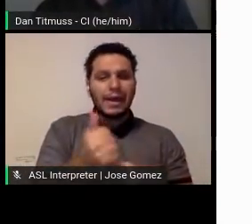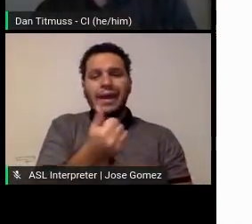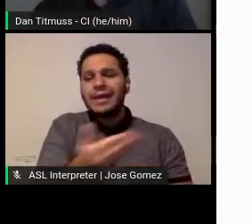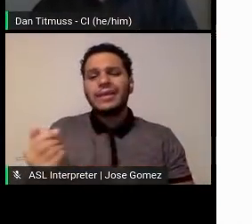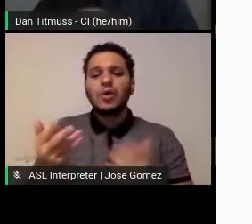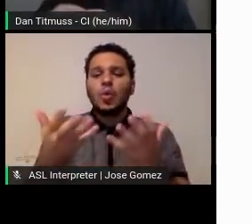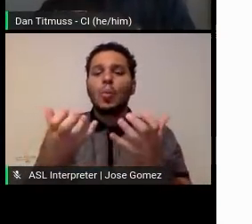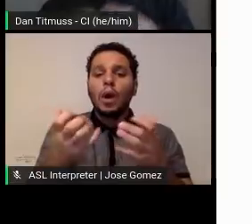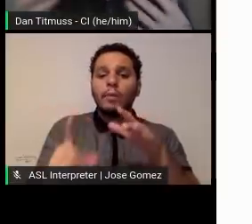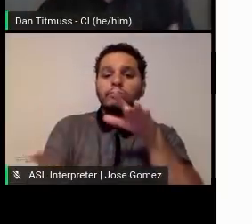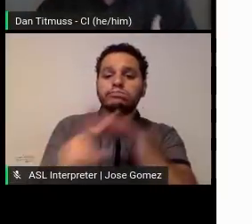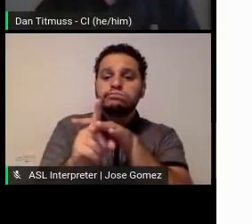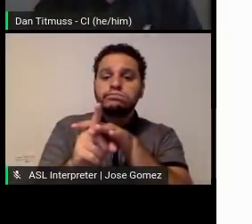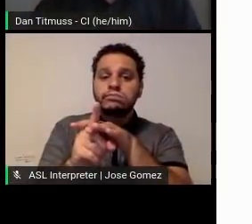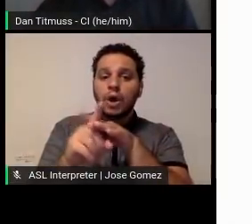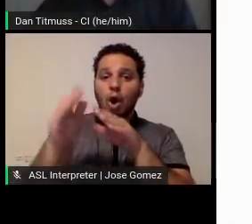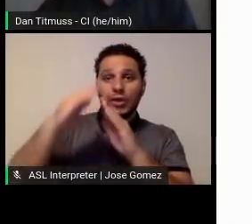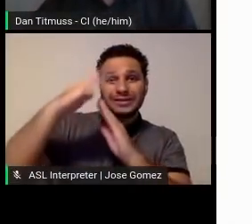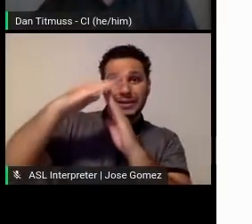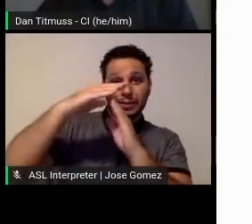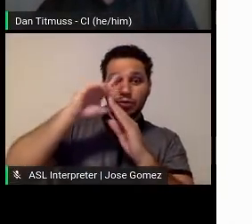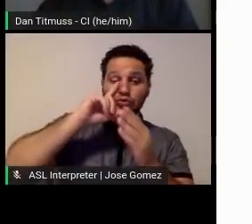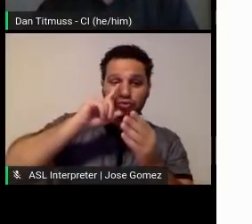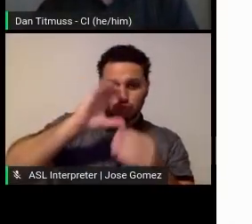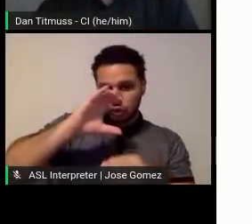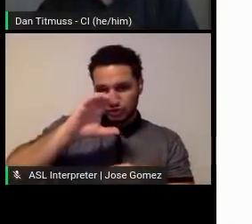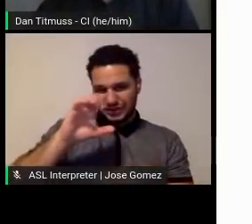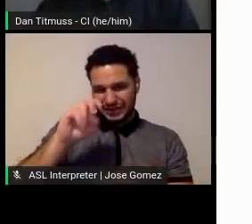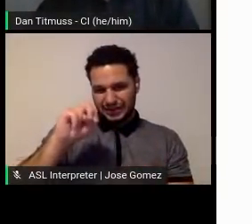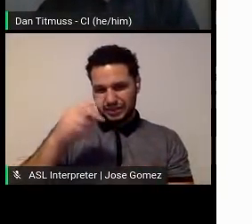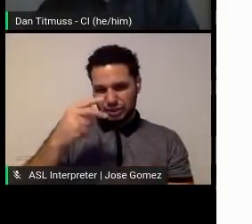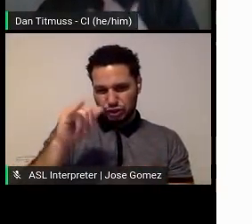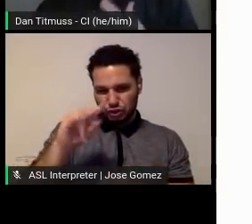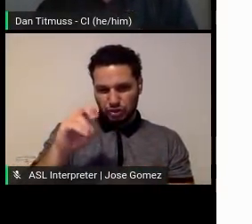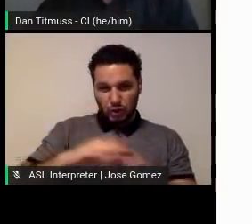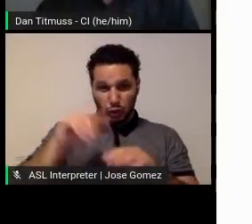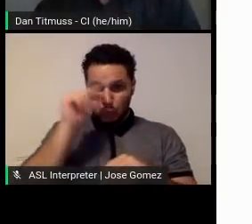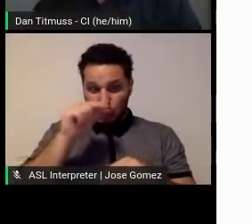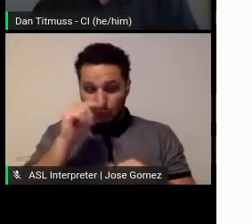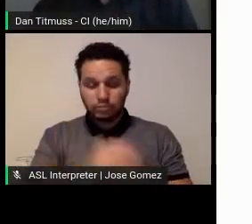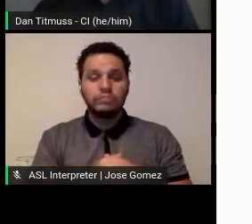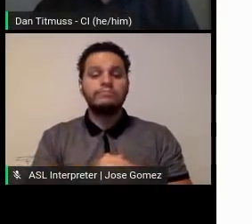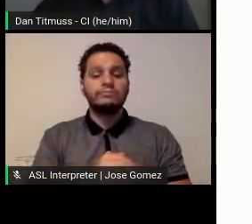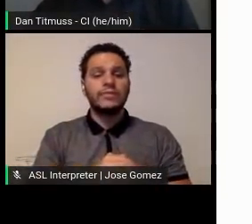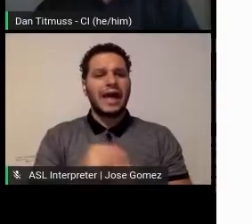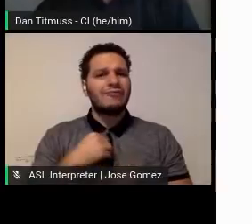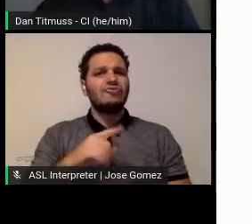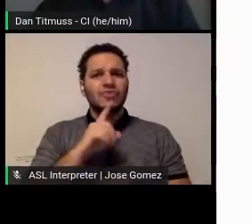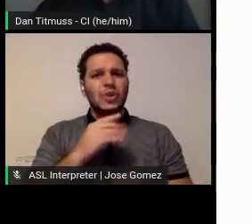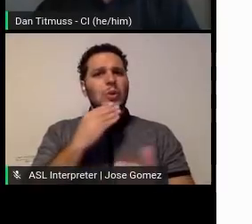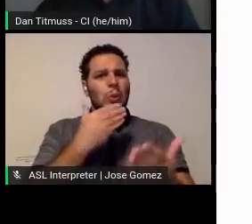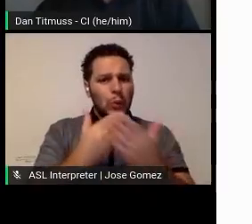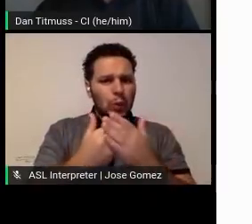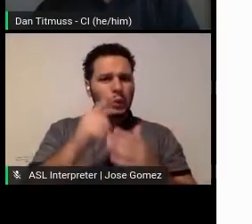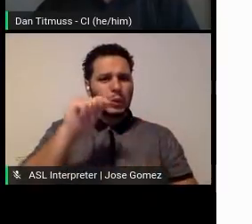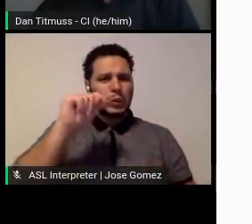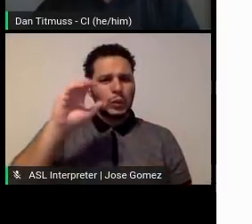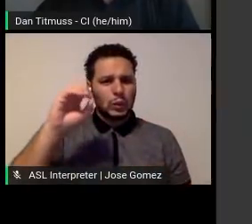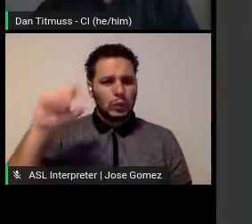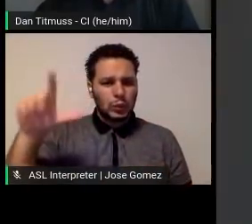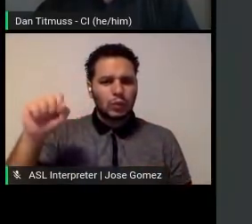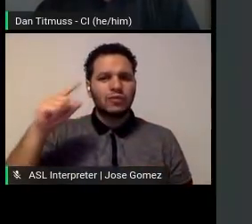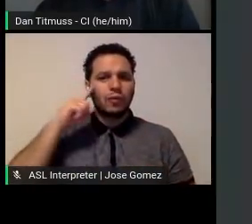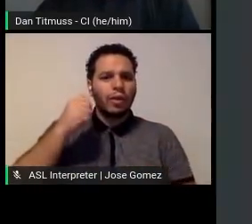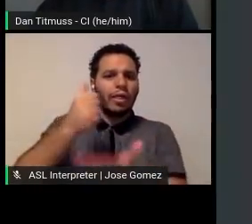want to appear at the top of the search engine results page for. And there are some really, really good tools you can use for inspiration